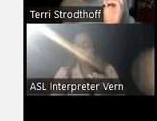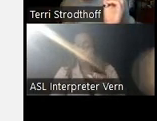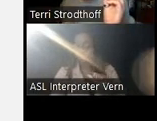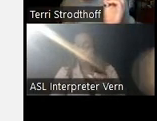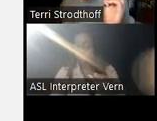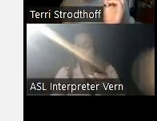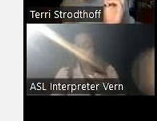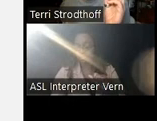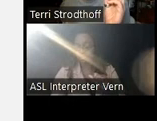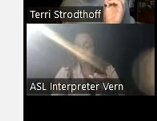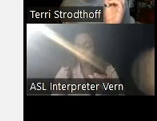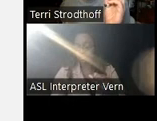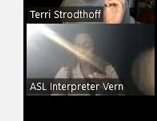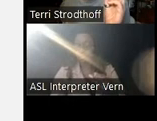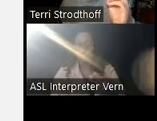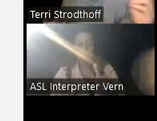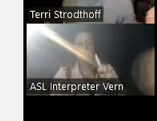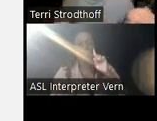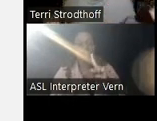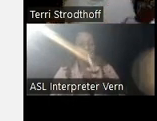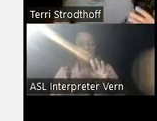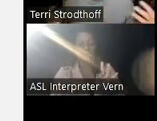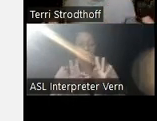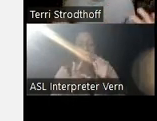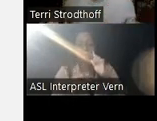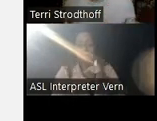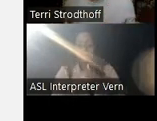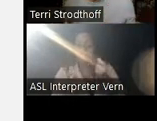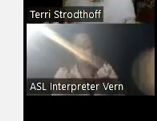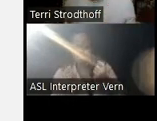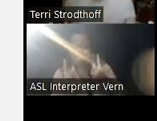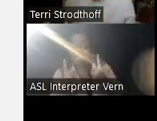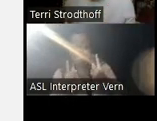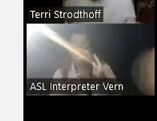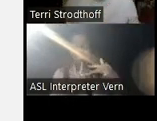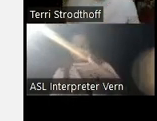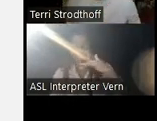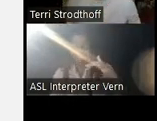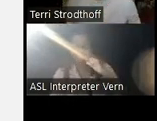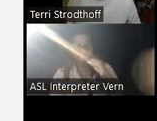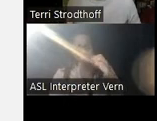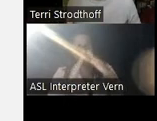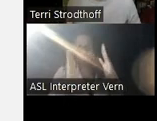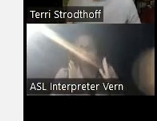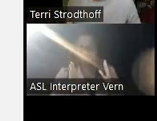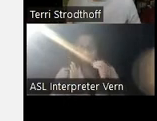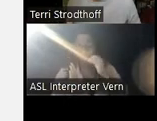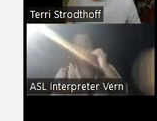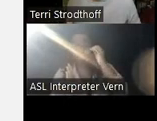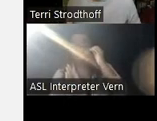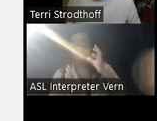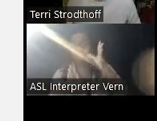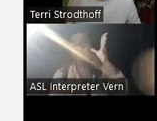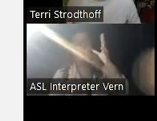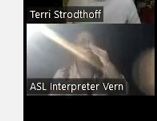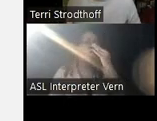like this. But I think what's really important to understand that this isn't an environment, a house, a home where parents don't care, don't love